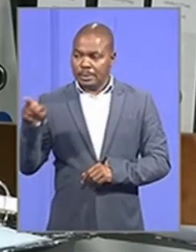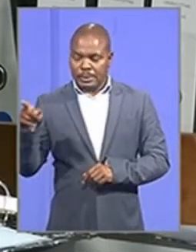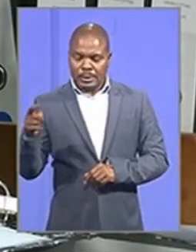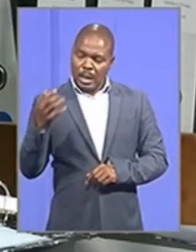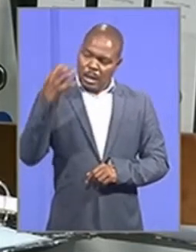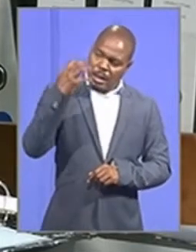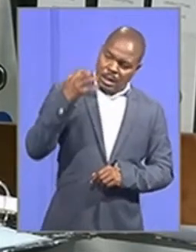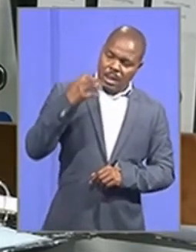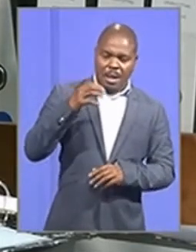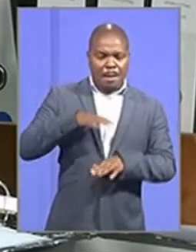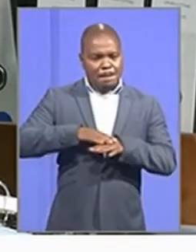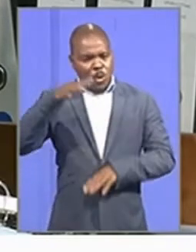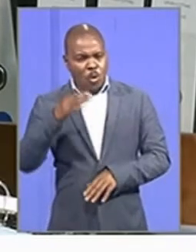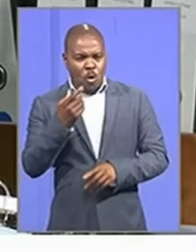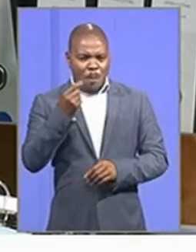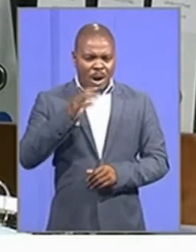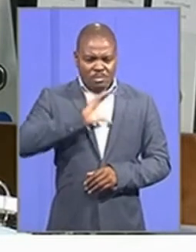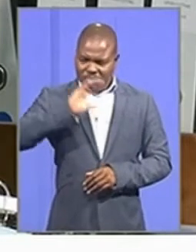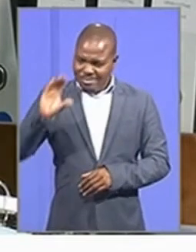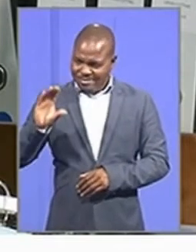more settlement,